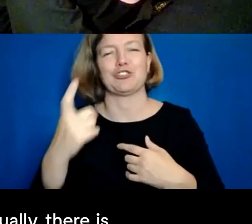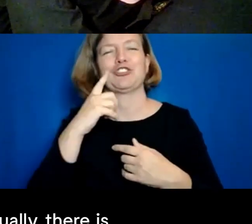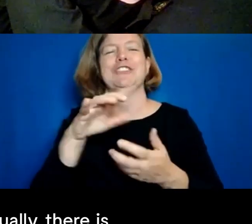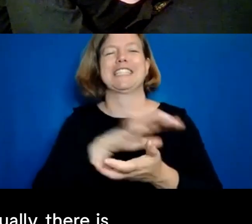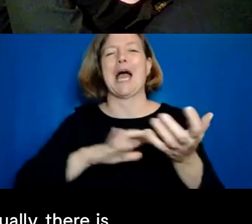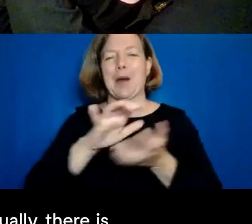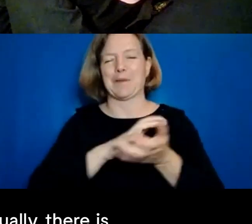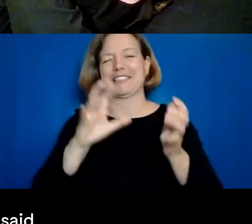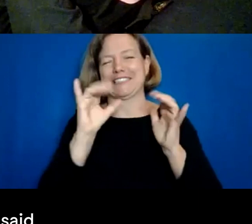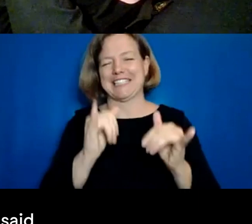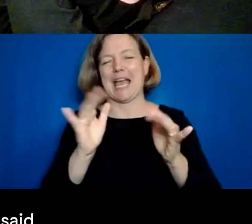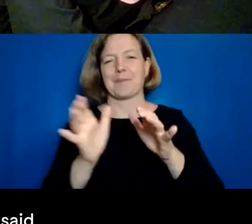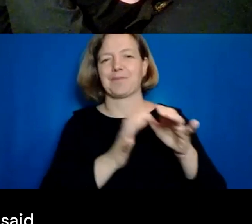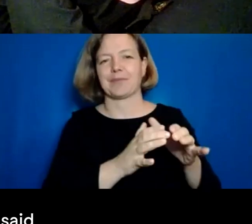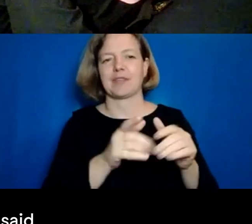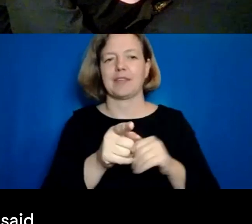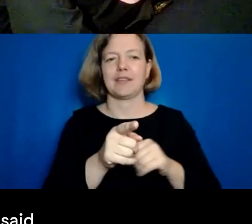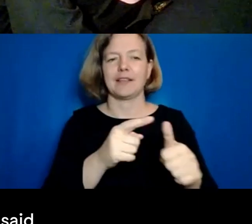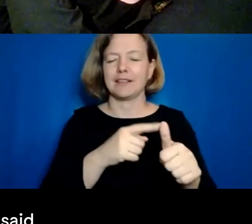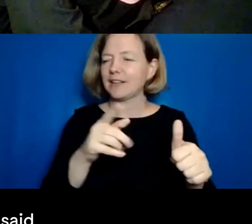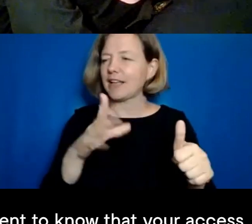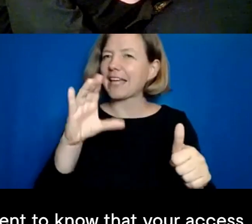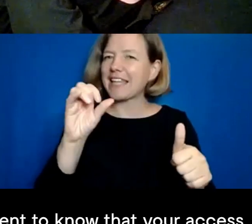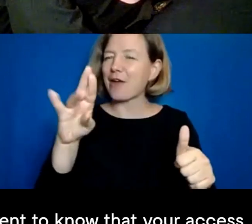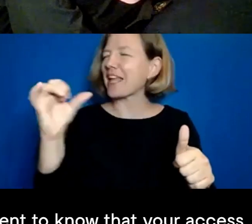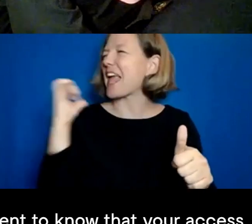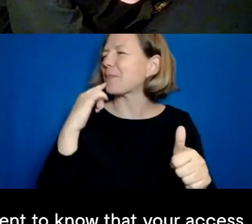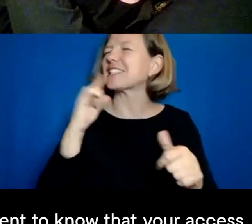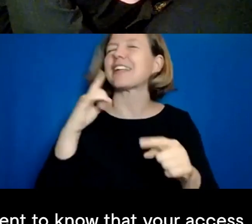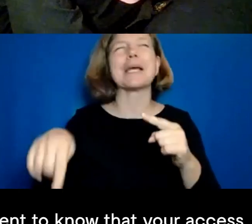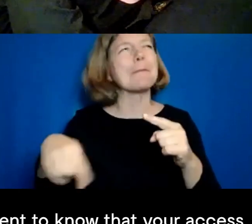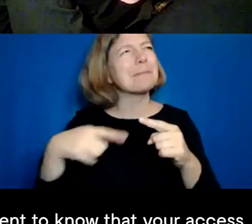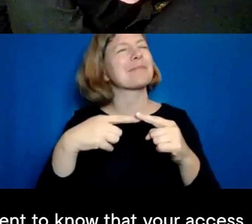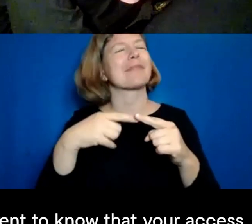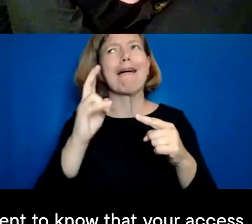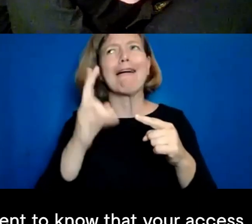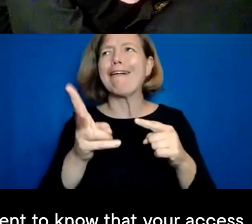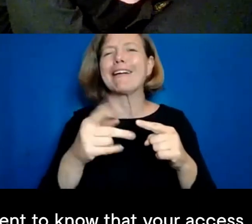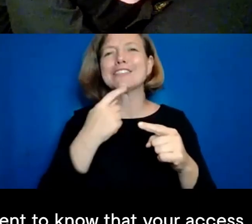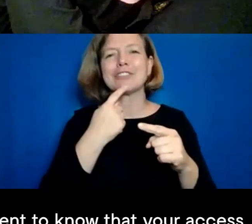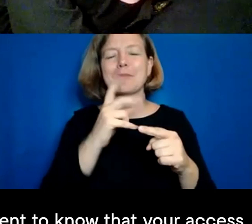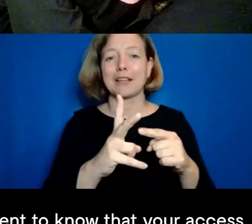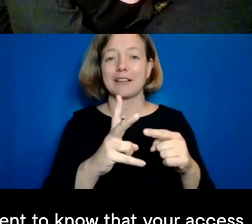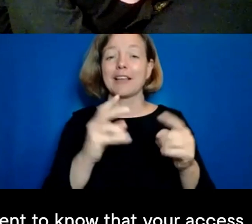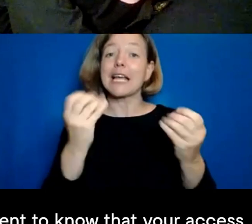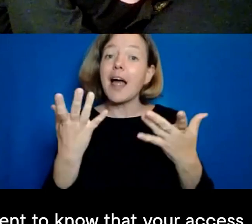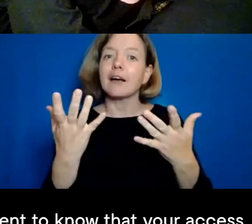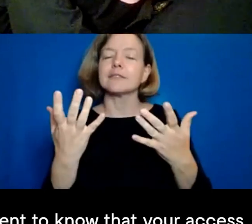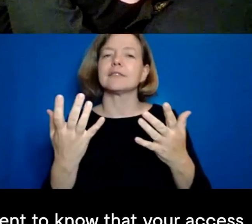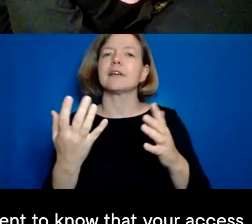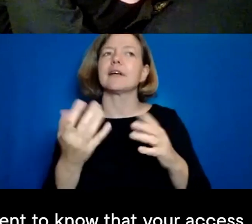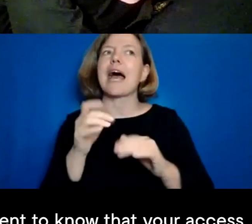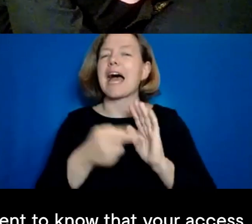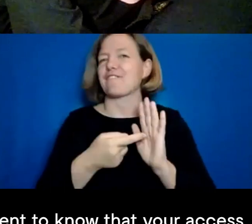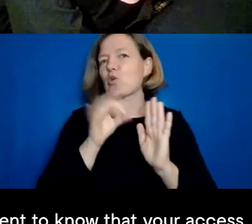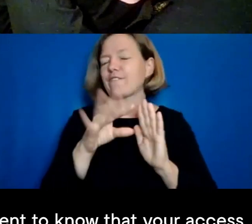the part of me that, well, you said something, Carrie, I was like, oh yeah, that actually it is an access requirement to know that your access